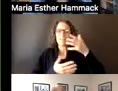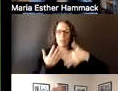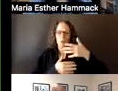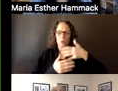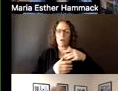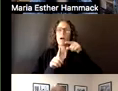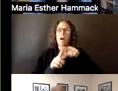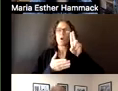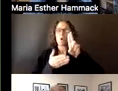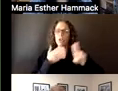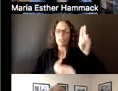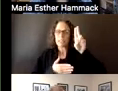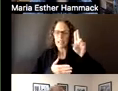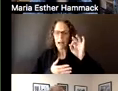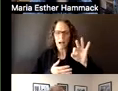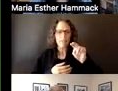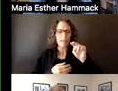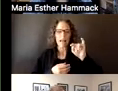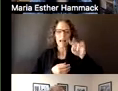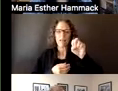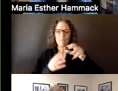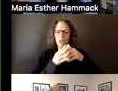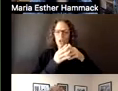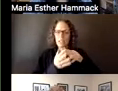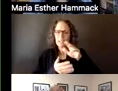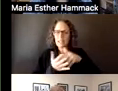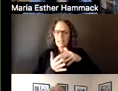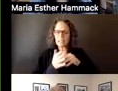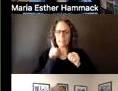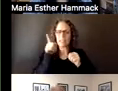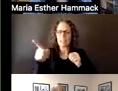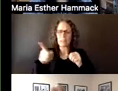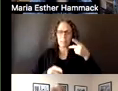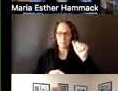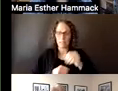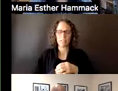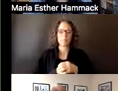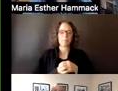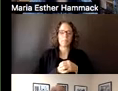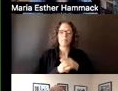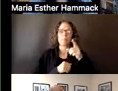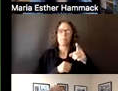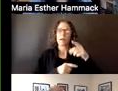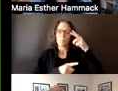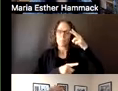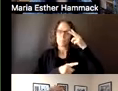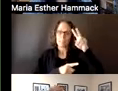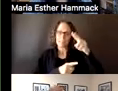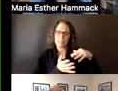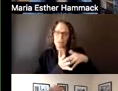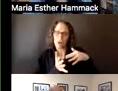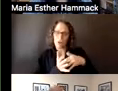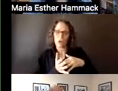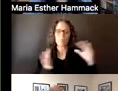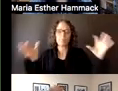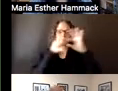Pennsylvania. She is a Mexican scholar and public historian who works center and connects through a gender lens the histories